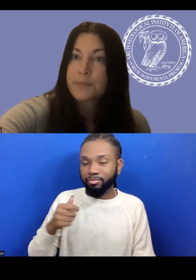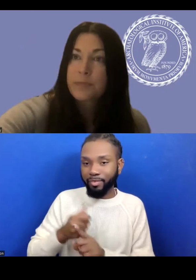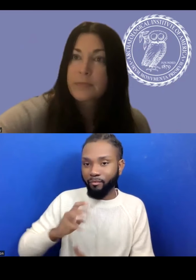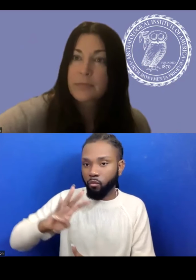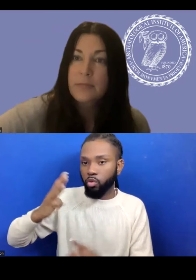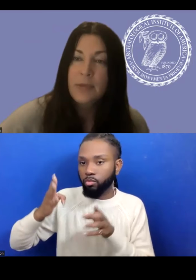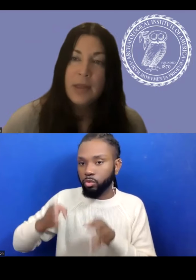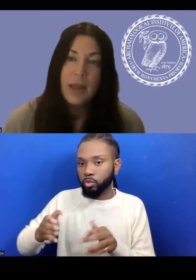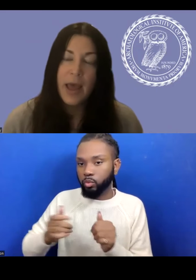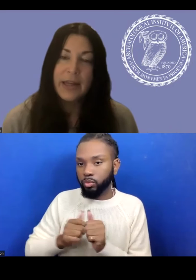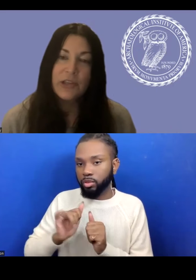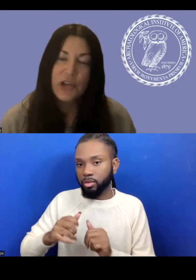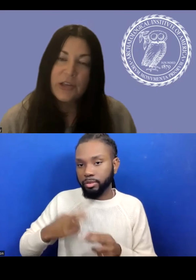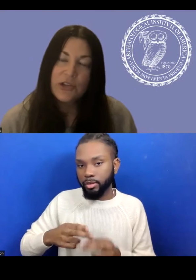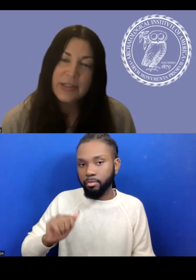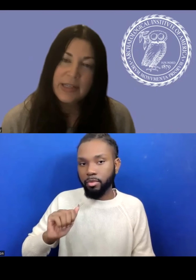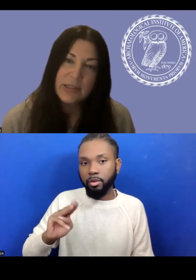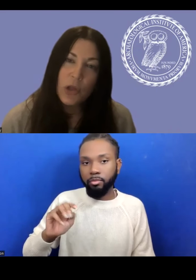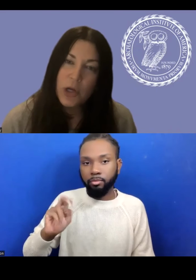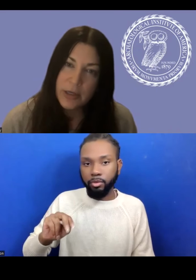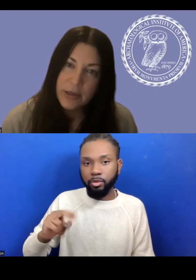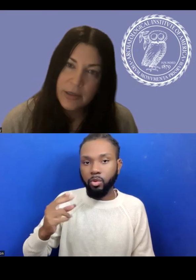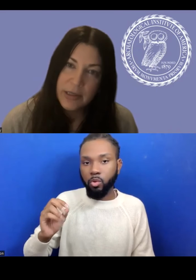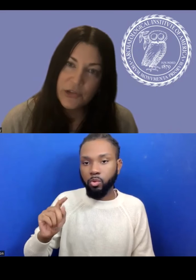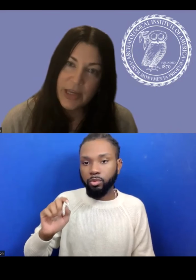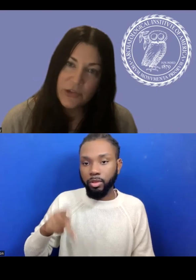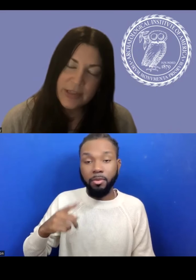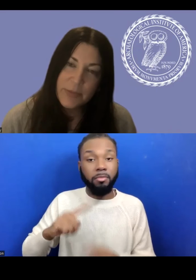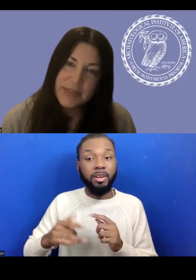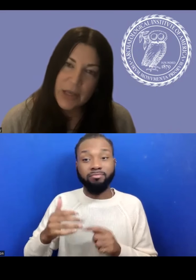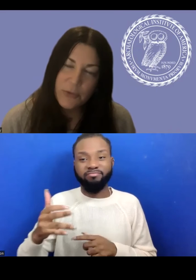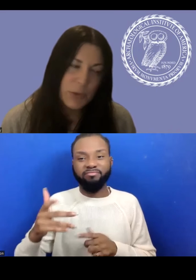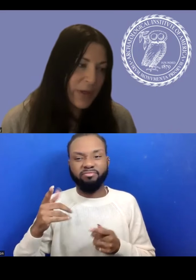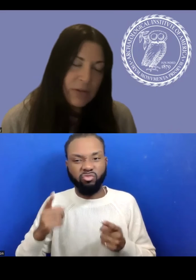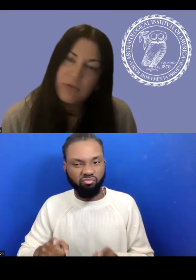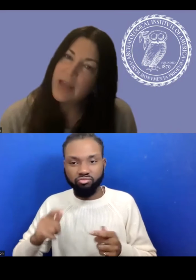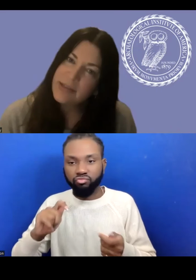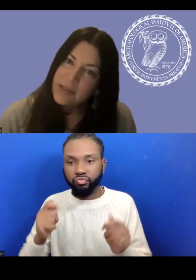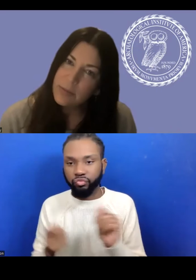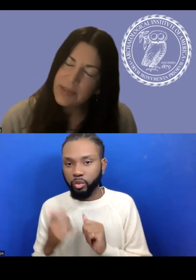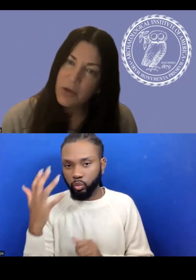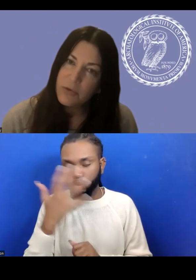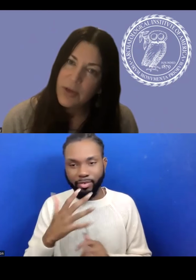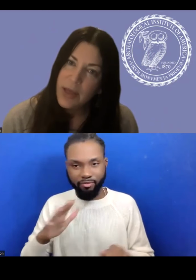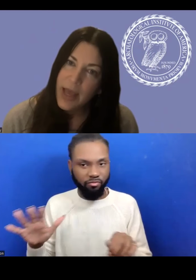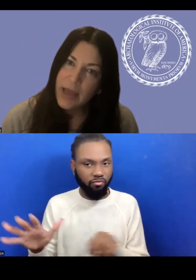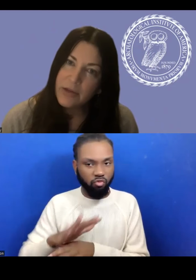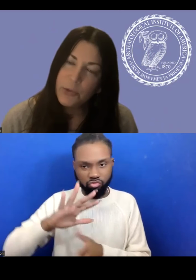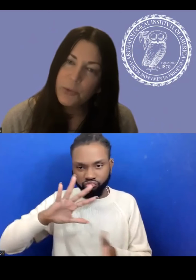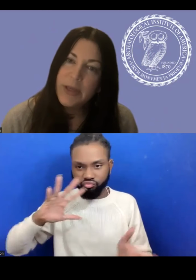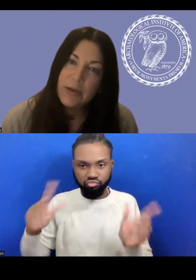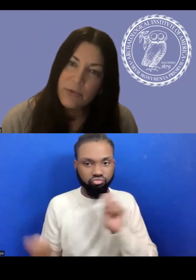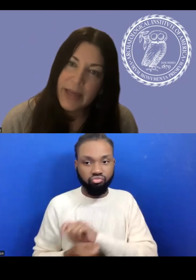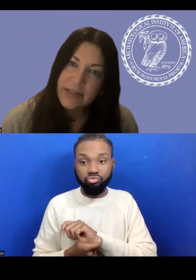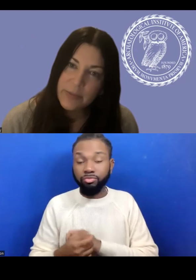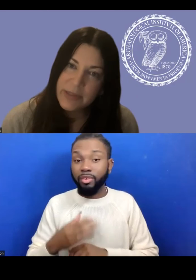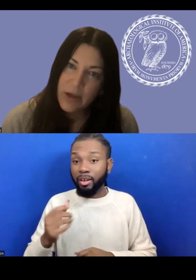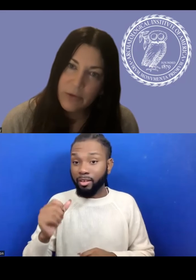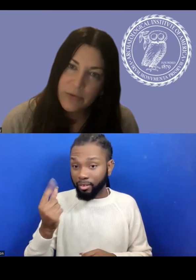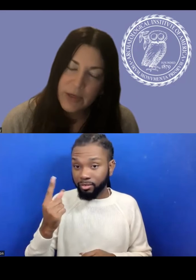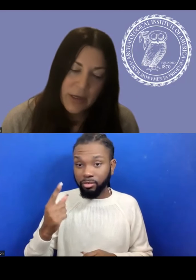Amenhotep. And he changes his look. He changes himself. He reinvents himself. And to